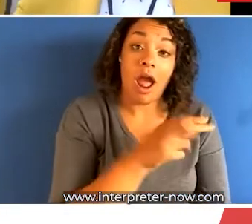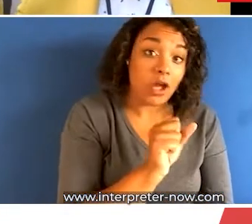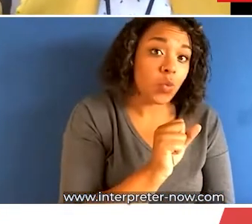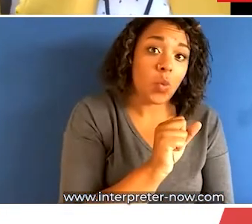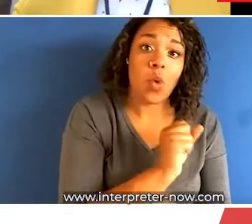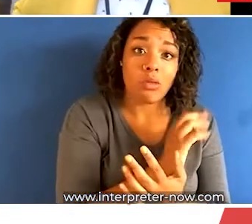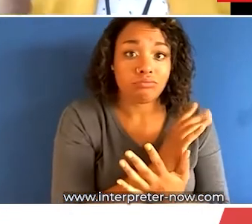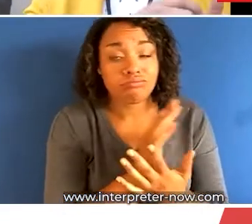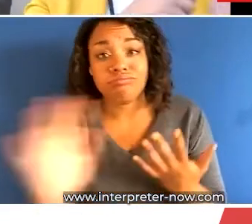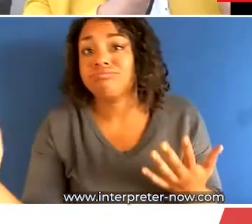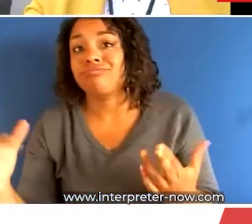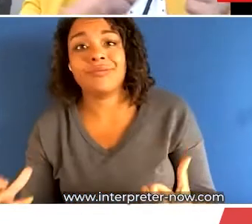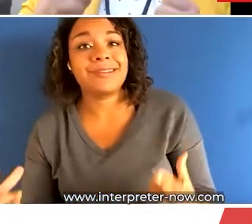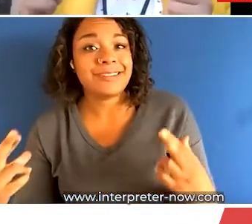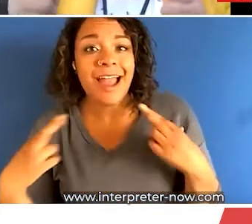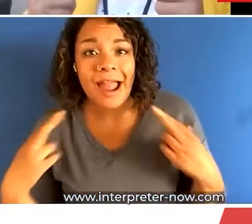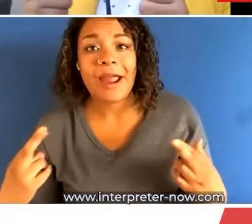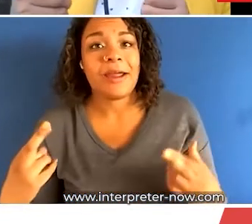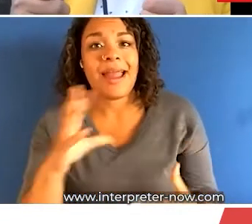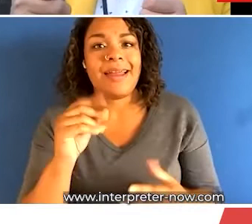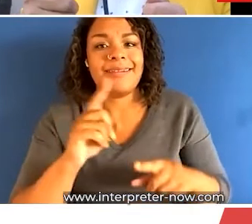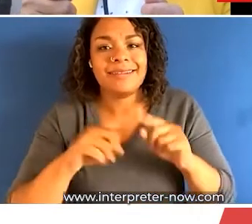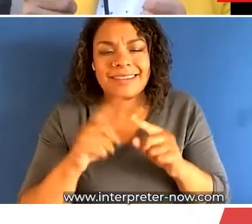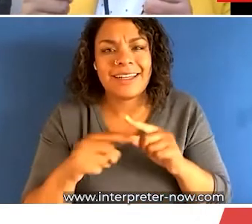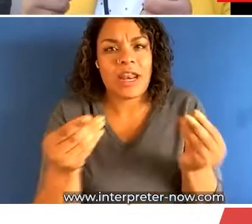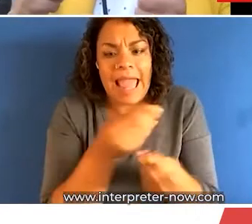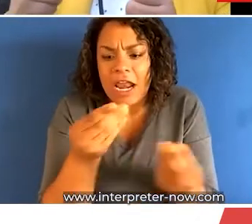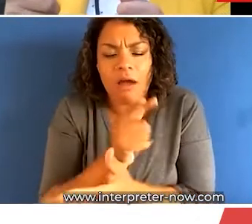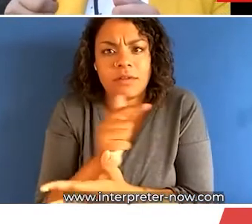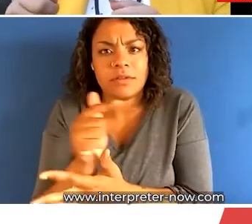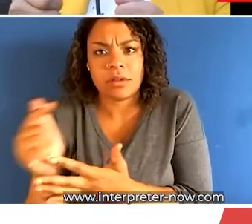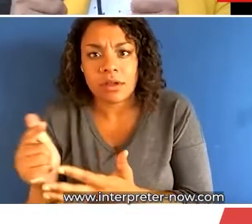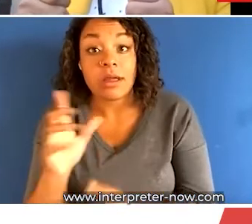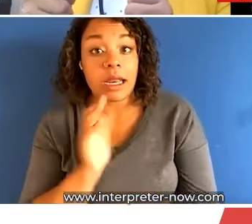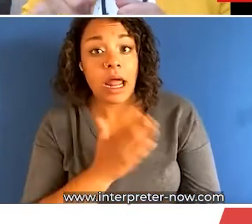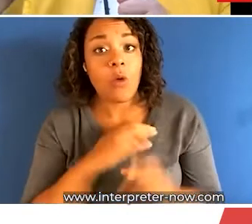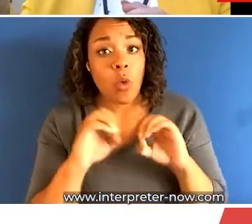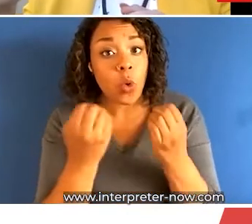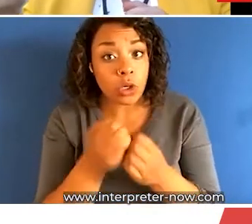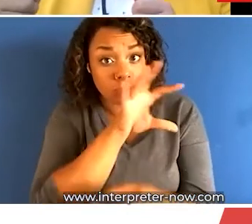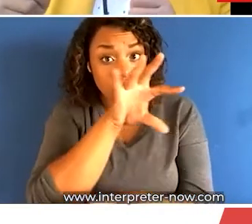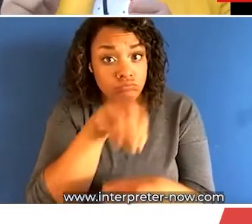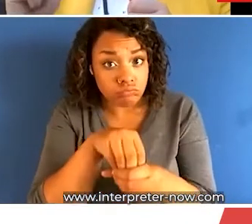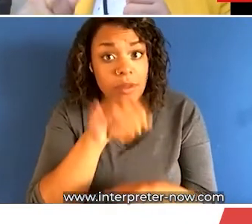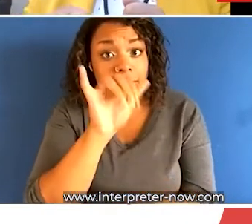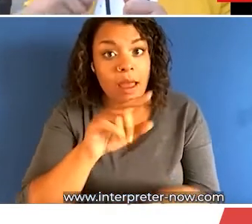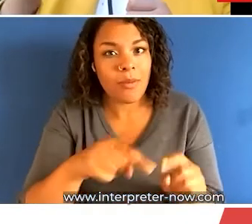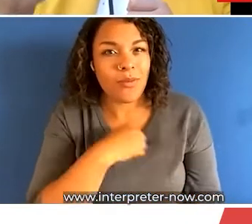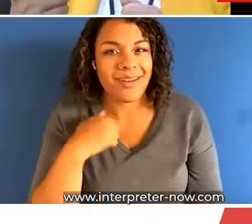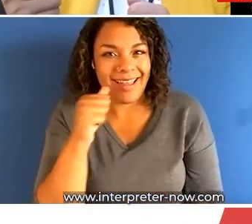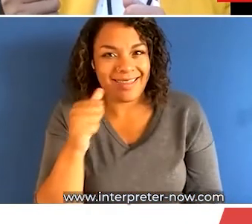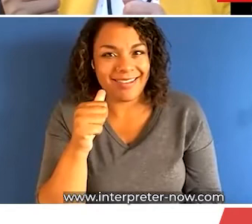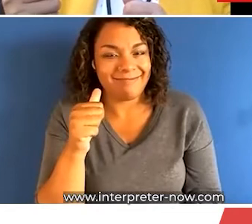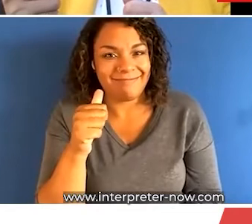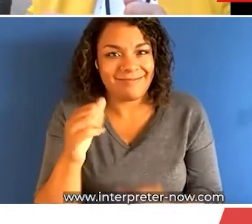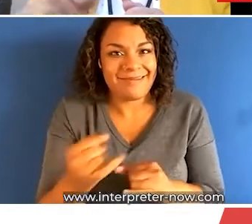to retirement. And what are all those handoffs? And our organization plays a role in that pipeline, but it's not the end all be all. You know, if someone wants to